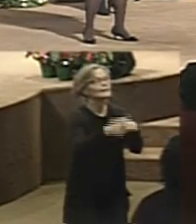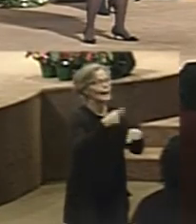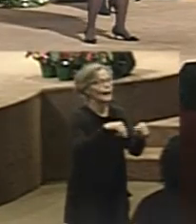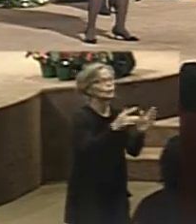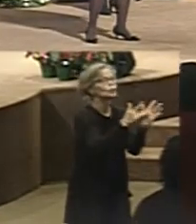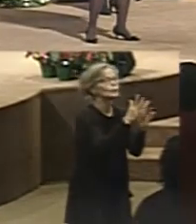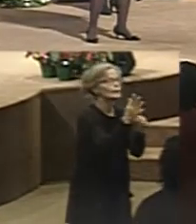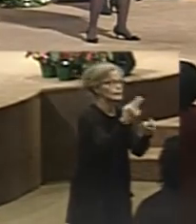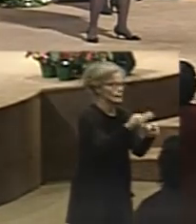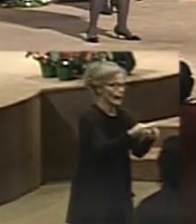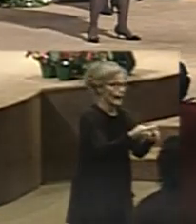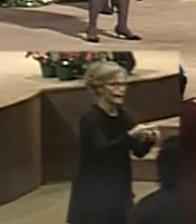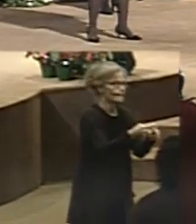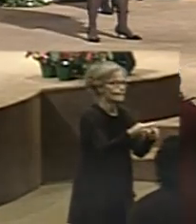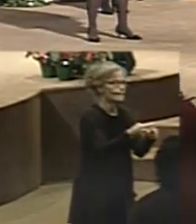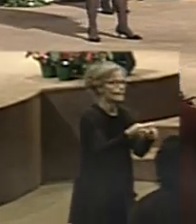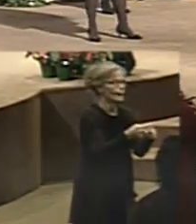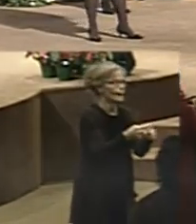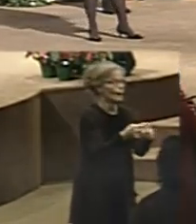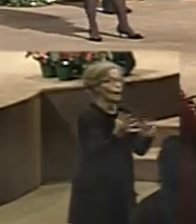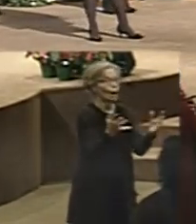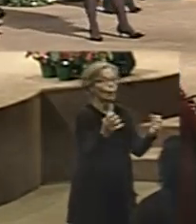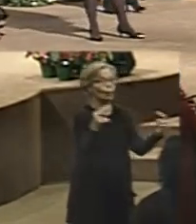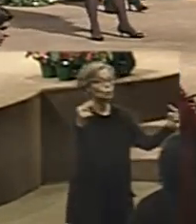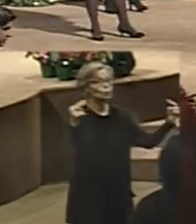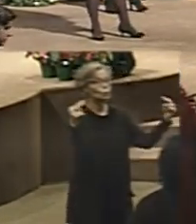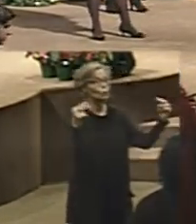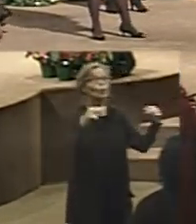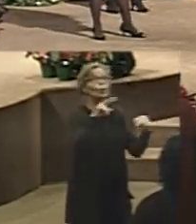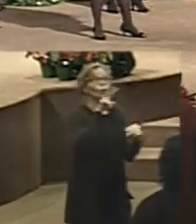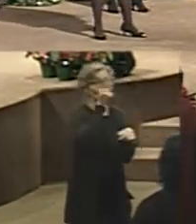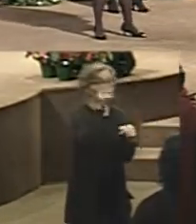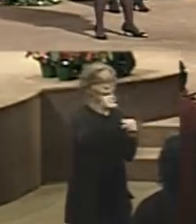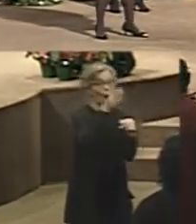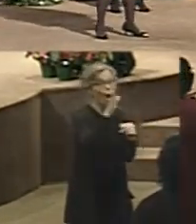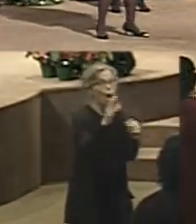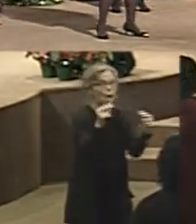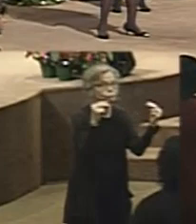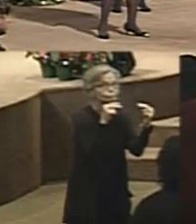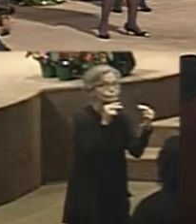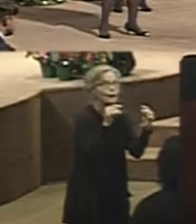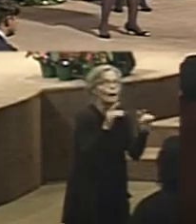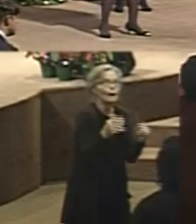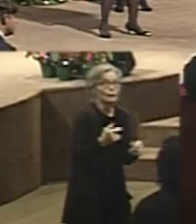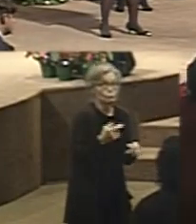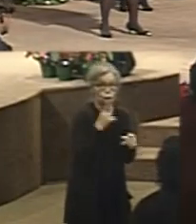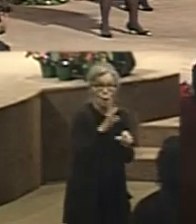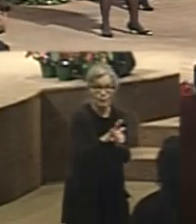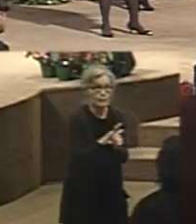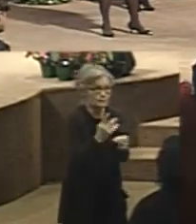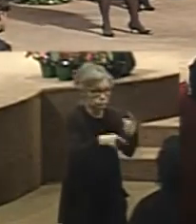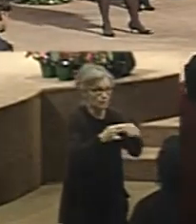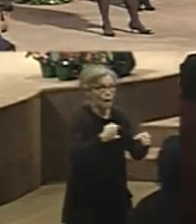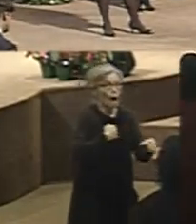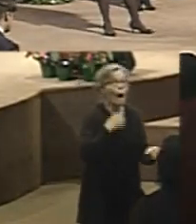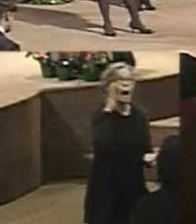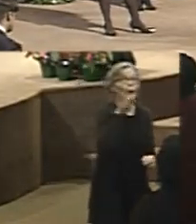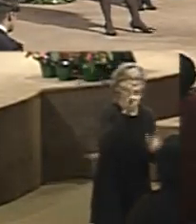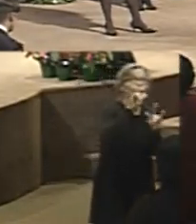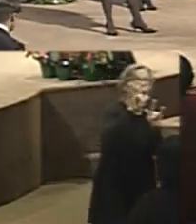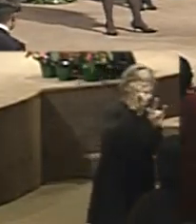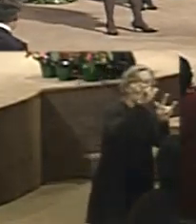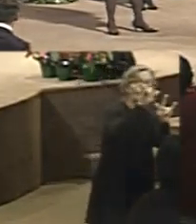name. I want you to look in the face of God and tell Him, God, I'm going to love Your truth. And I'm going to go